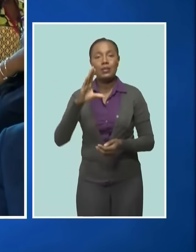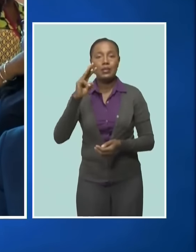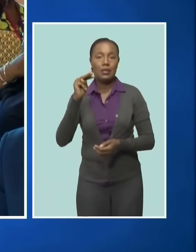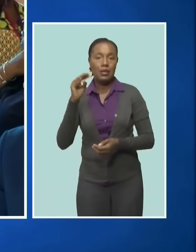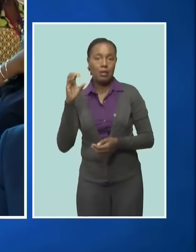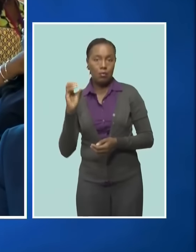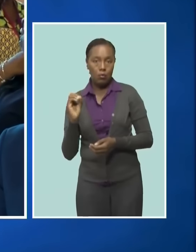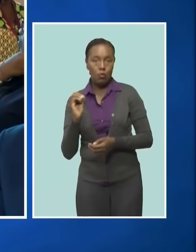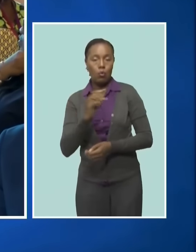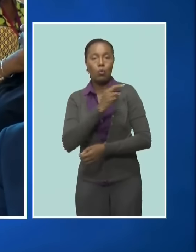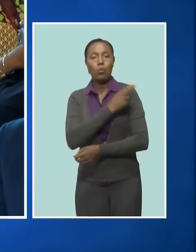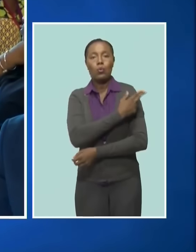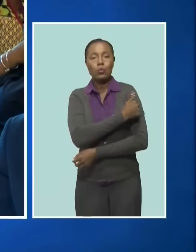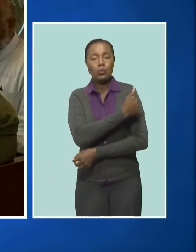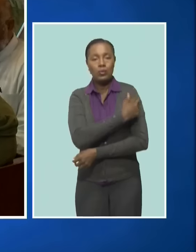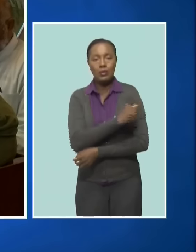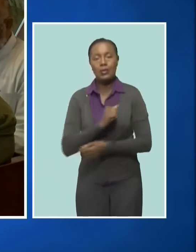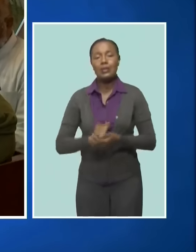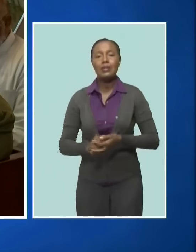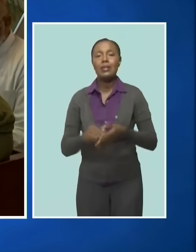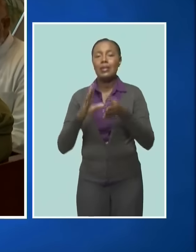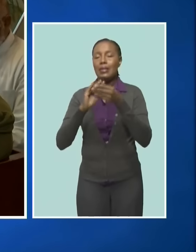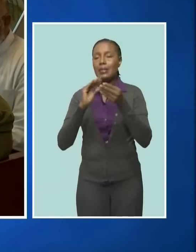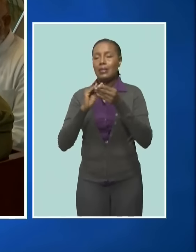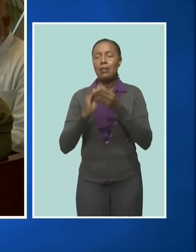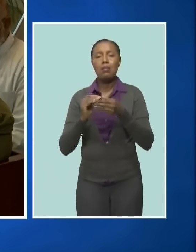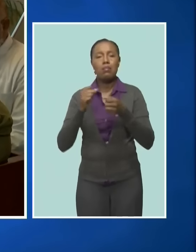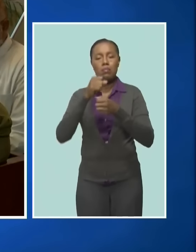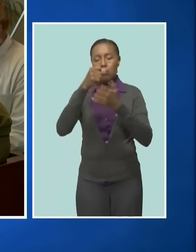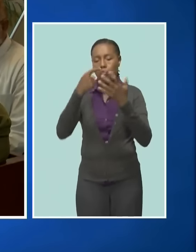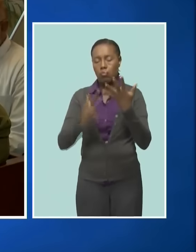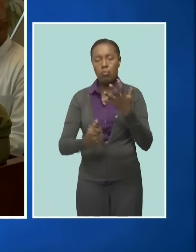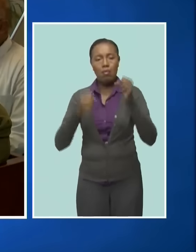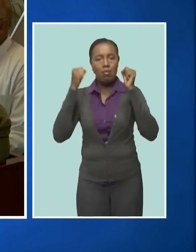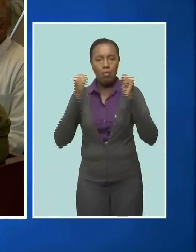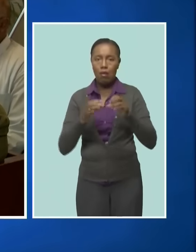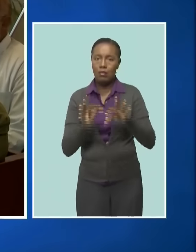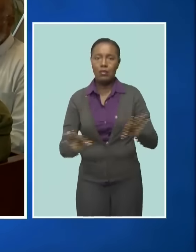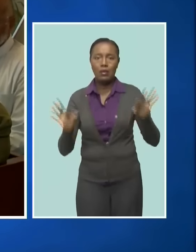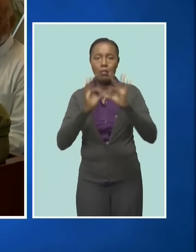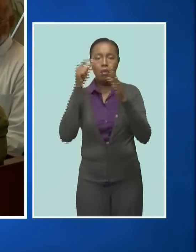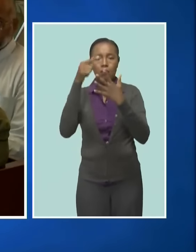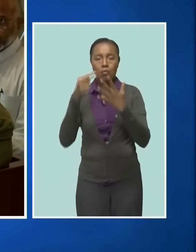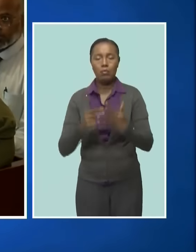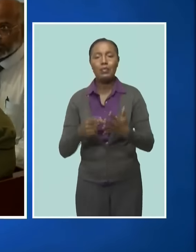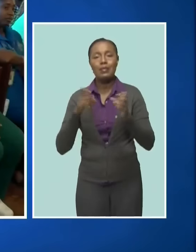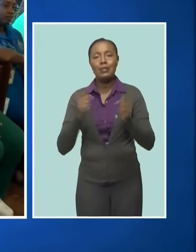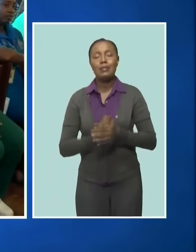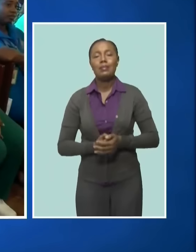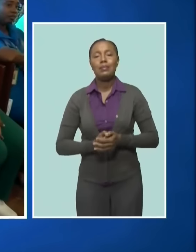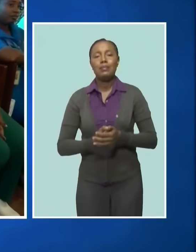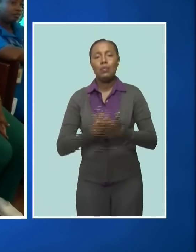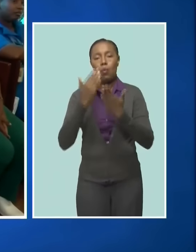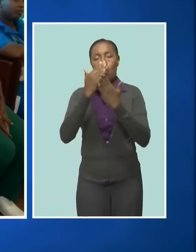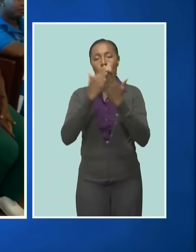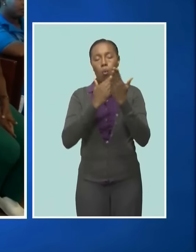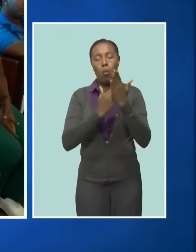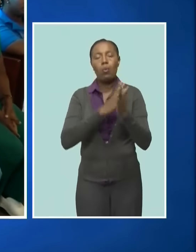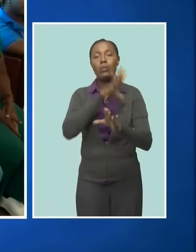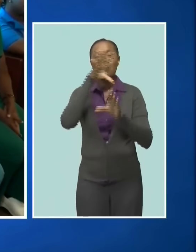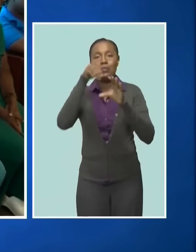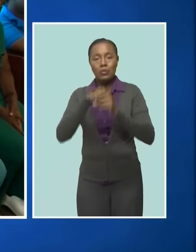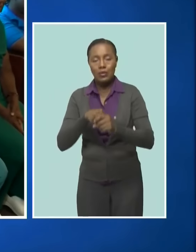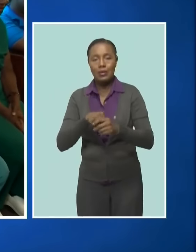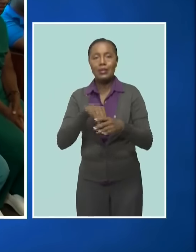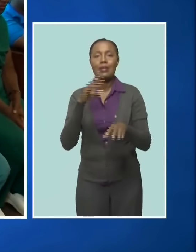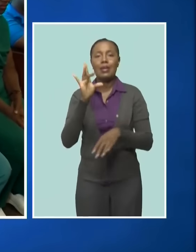for the QEH, Neil Clark, says there are a number of priorities on the list, and they have already started with the inclusion of